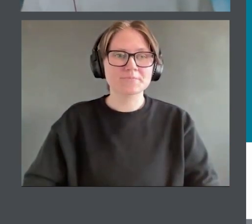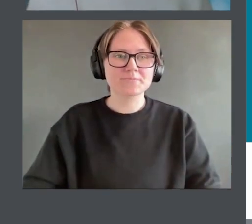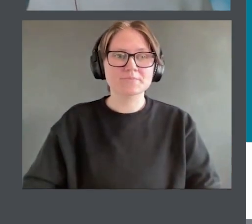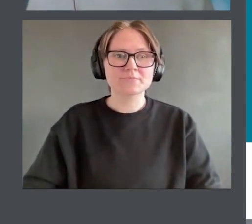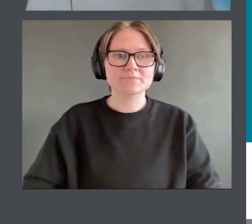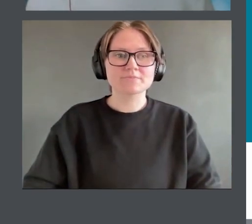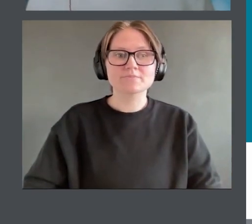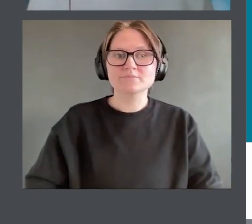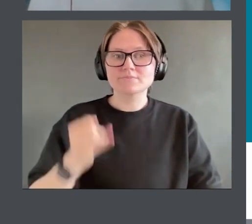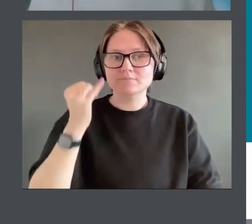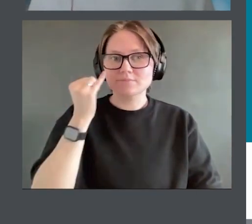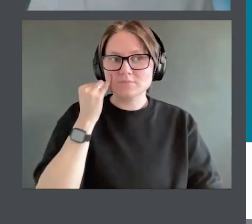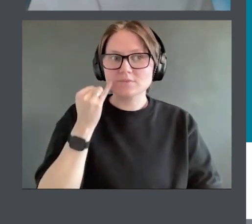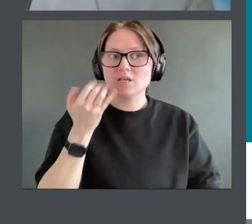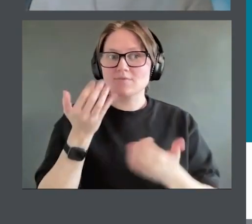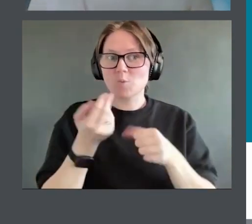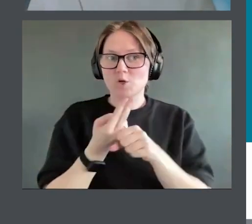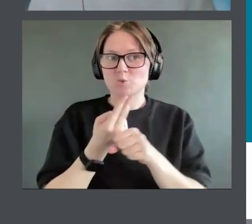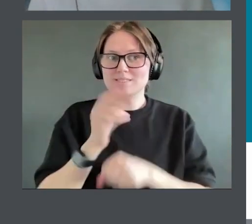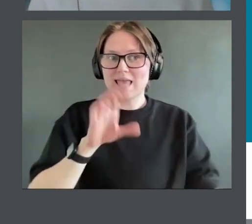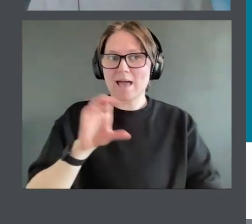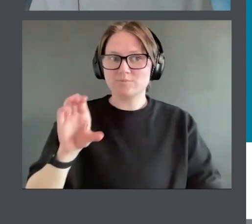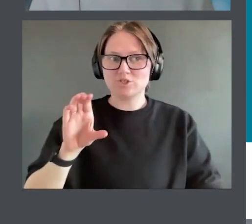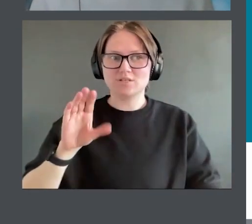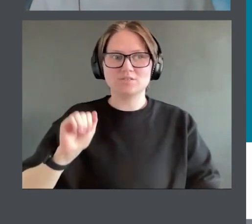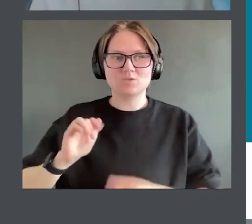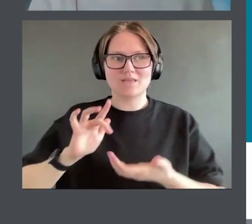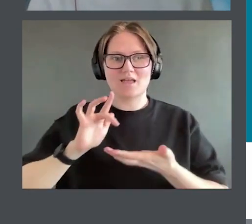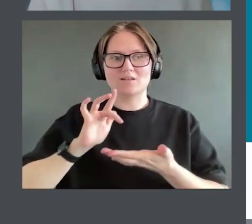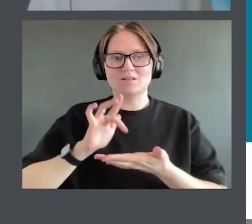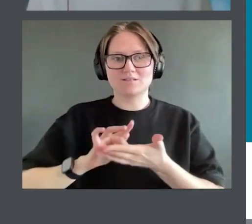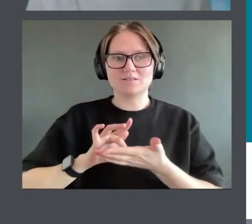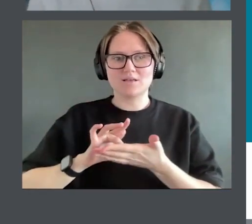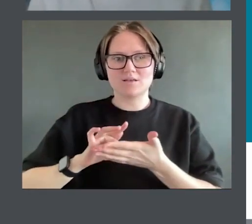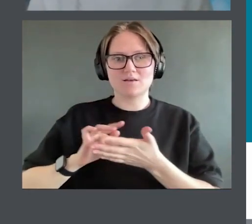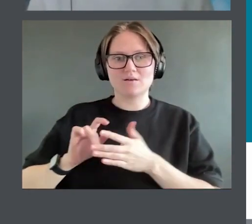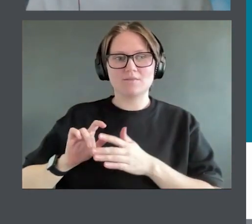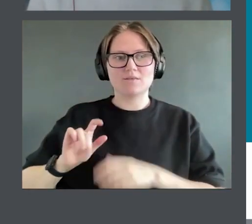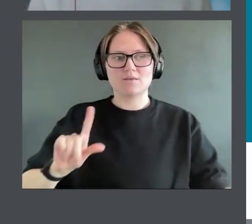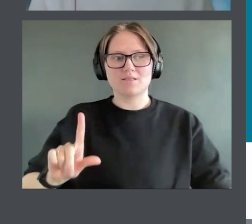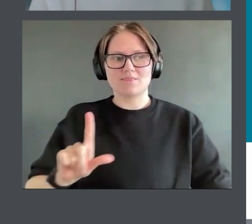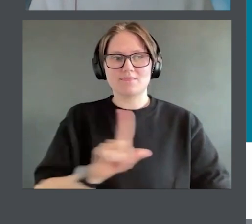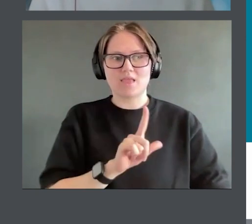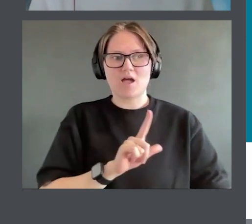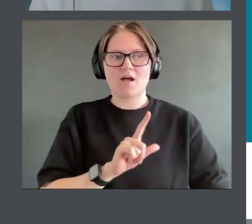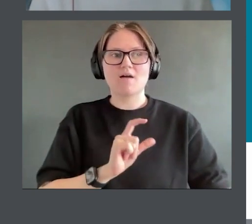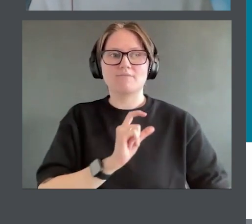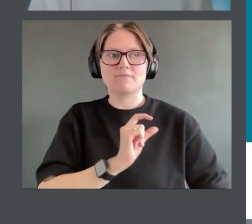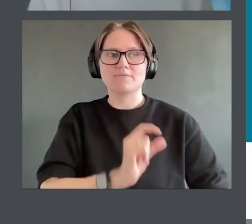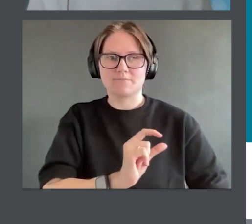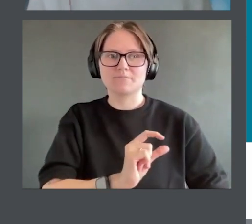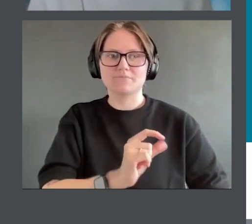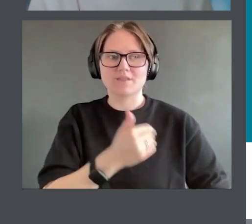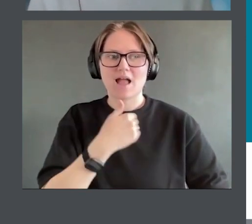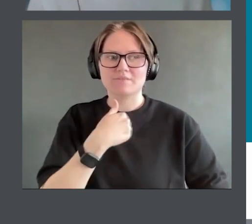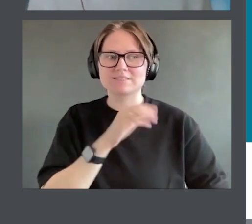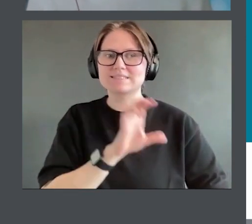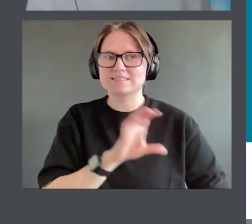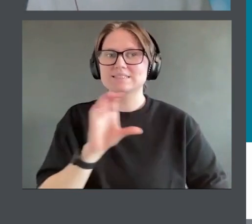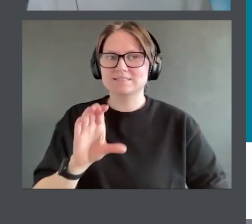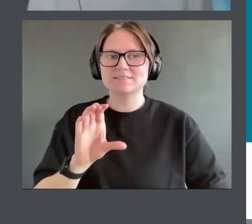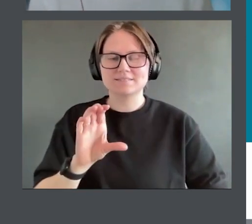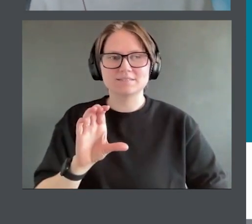interested in using captioning, you can click on the arrow in the bottom left-hand corner of your screen. We are going